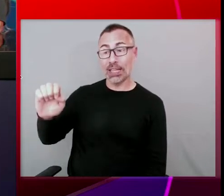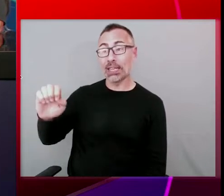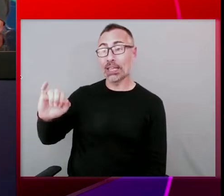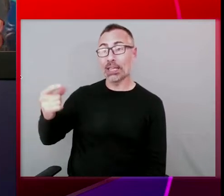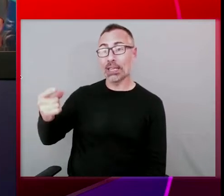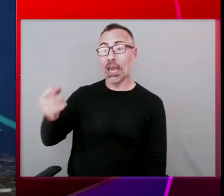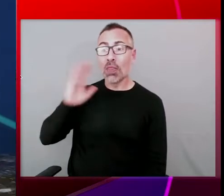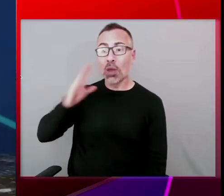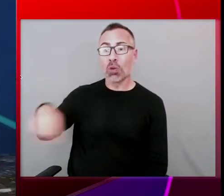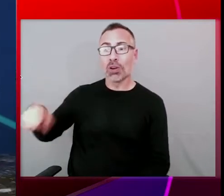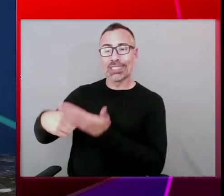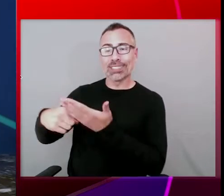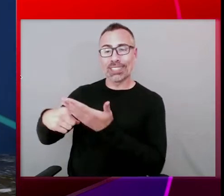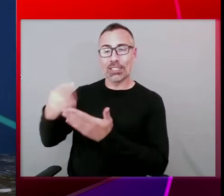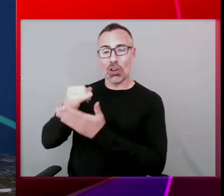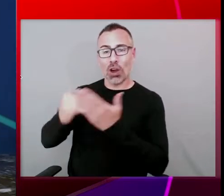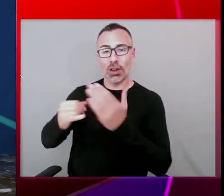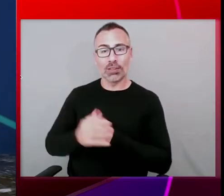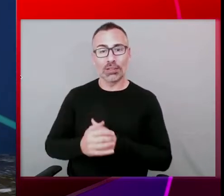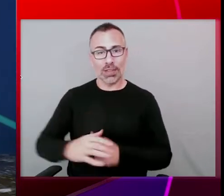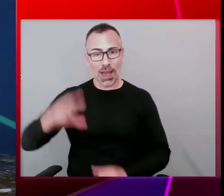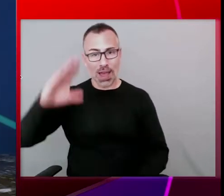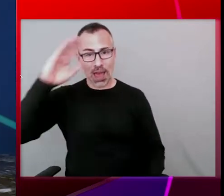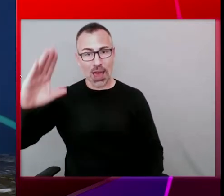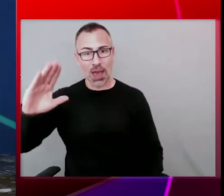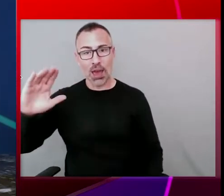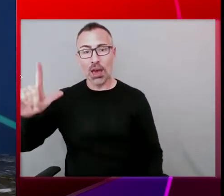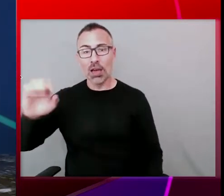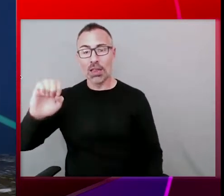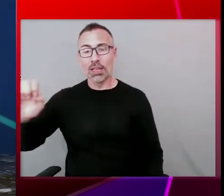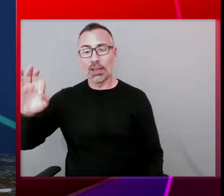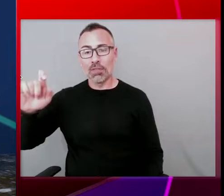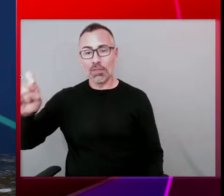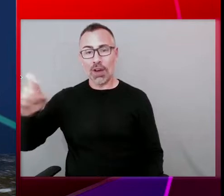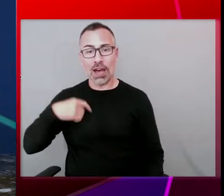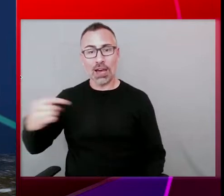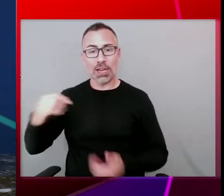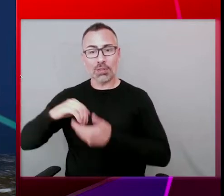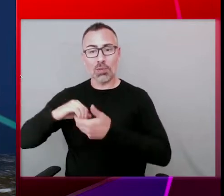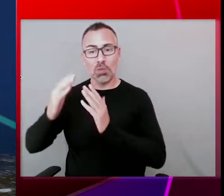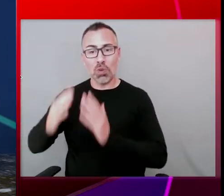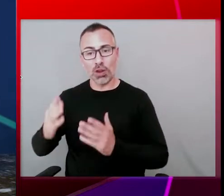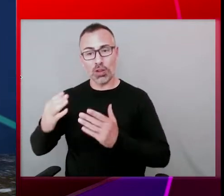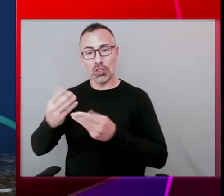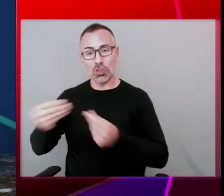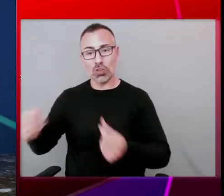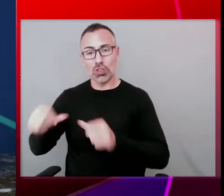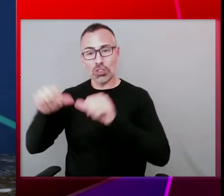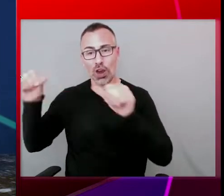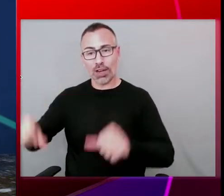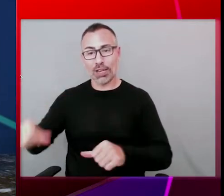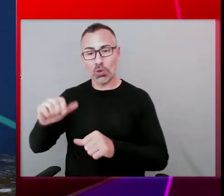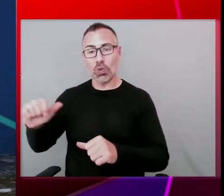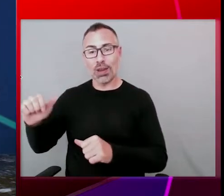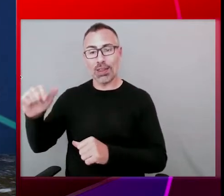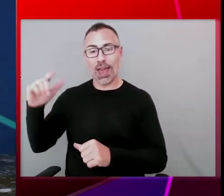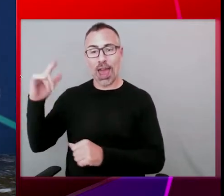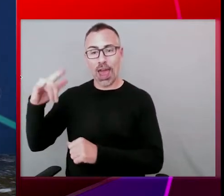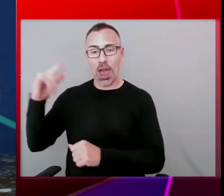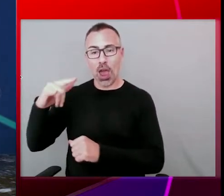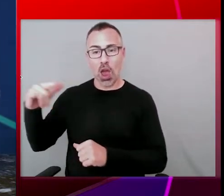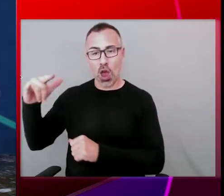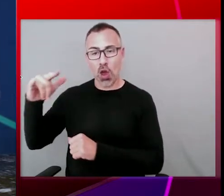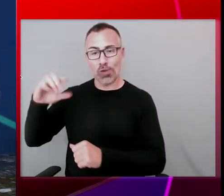yourselves. Hi, my name's Lee Fox. I'm a partner solutions architect with Aerospace and Satellite. And my name's actually